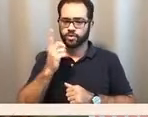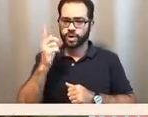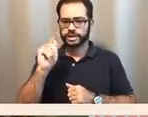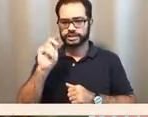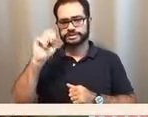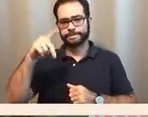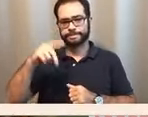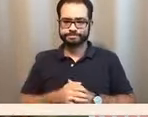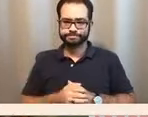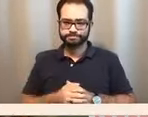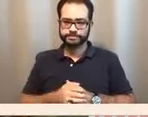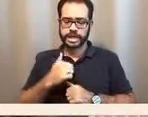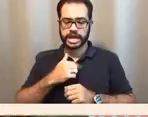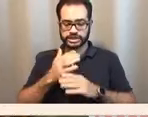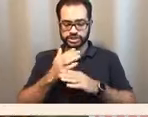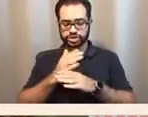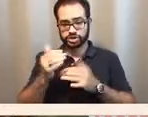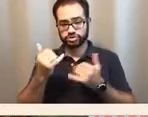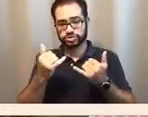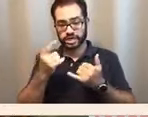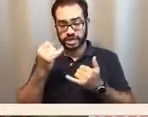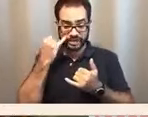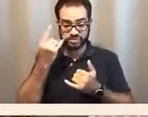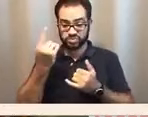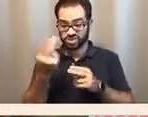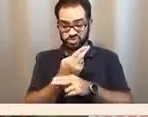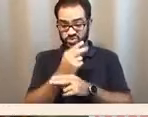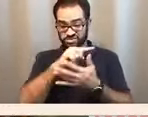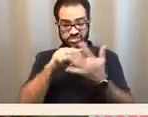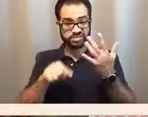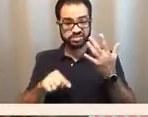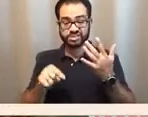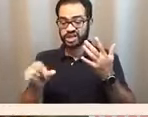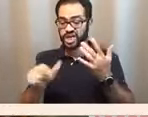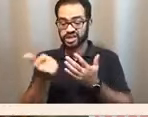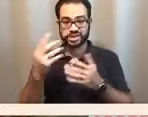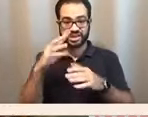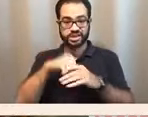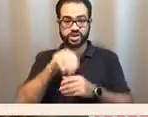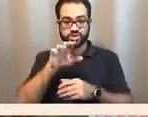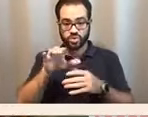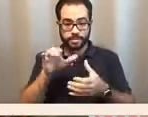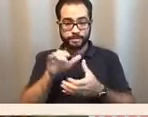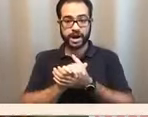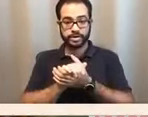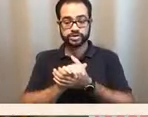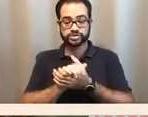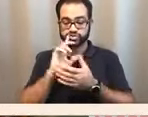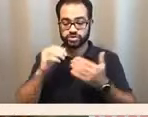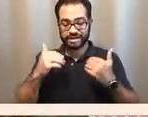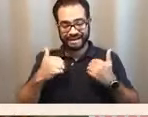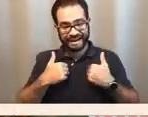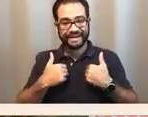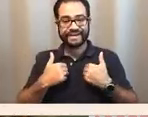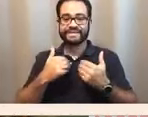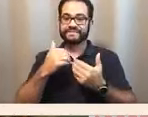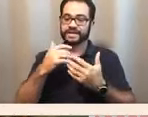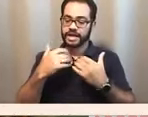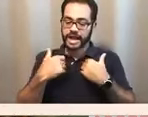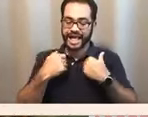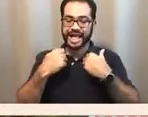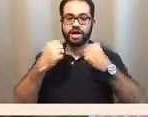I shared today that you can use in your marriage to have a healthy,